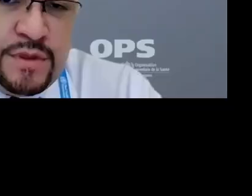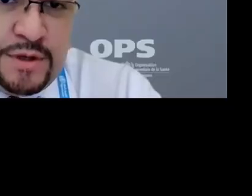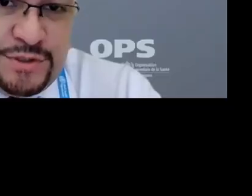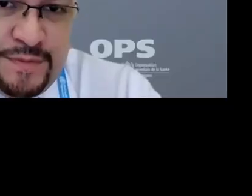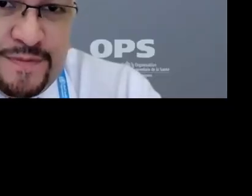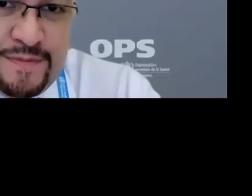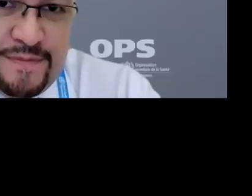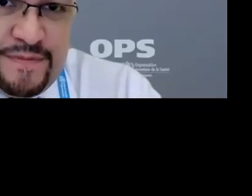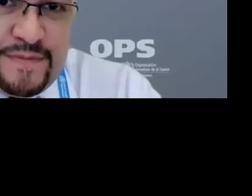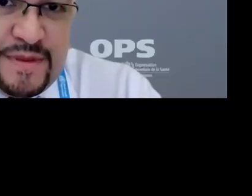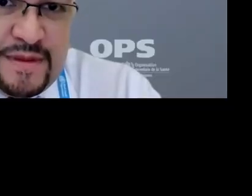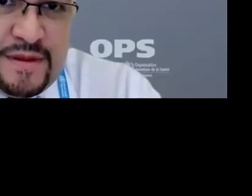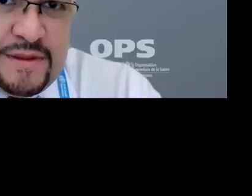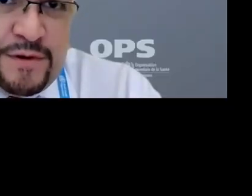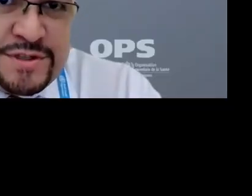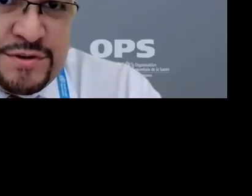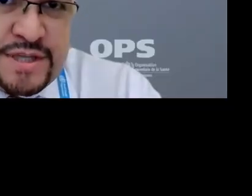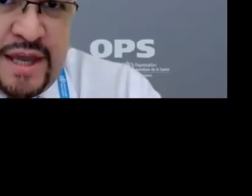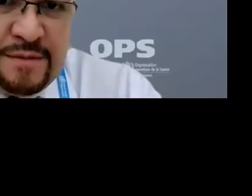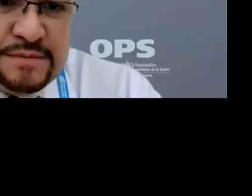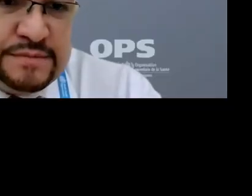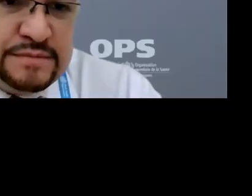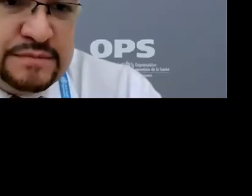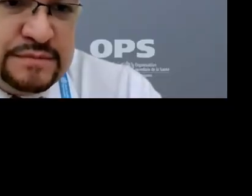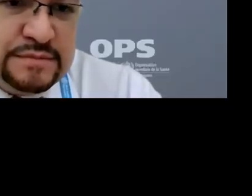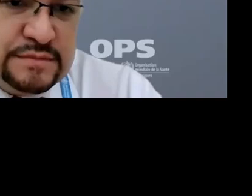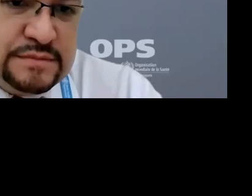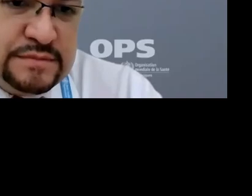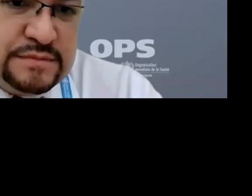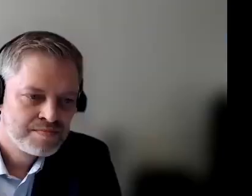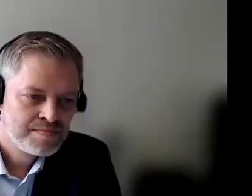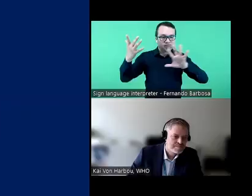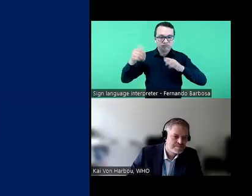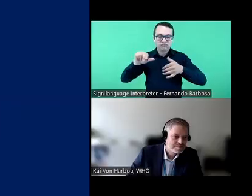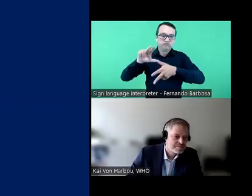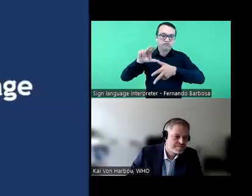from WHO. The floor is yours.